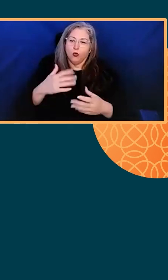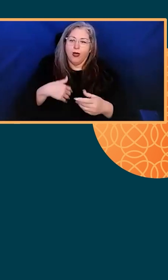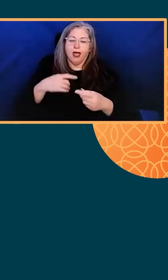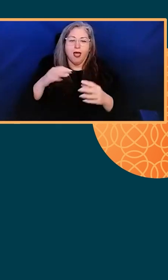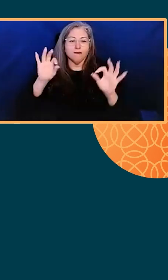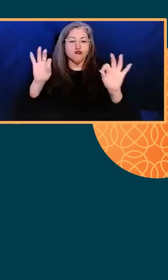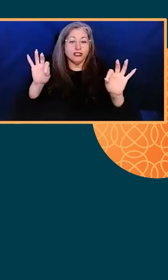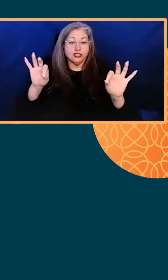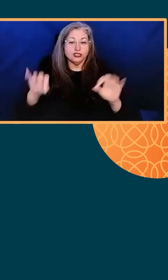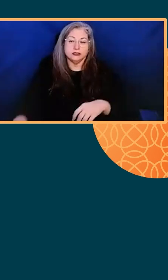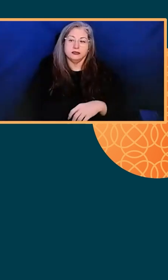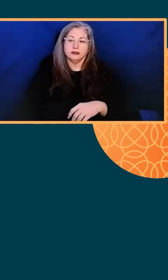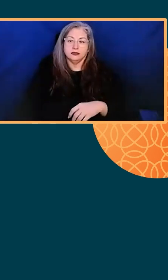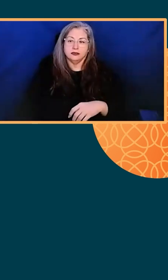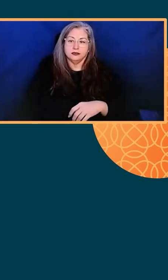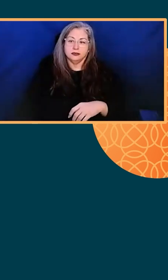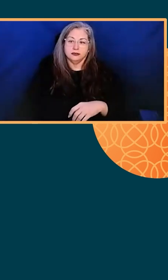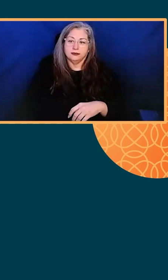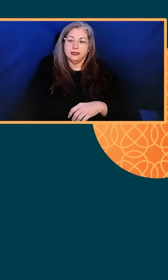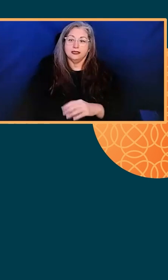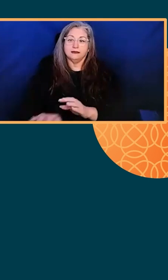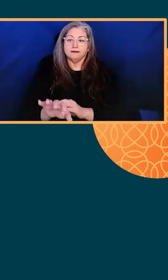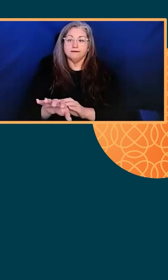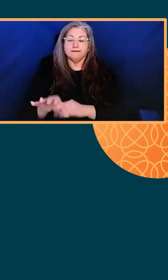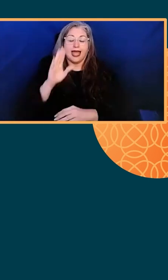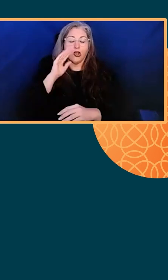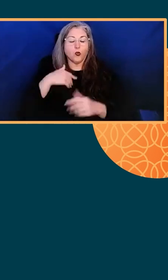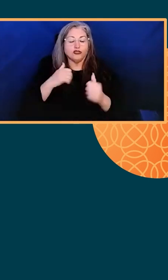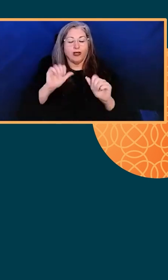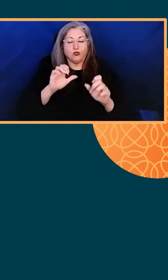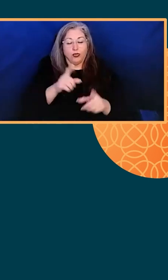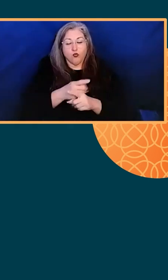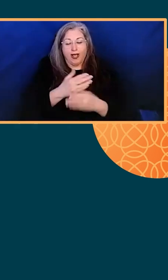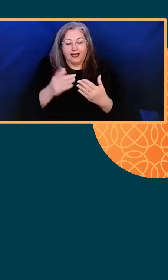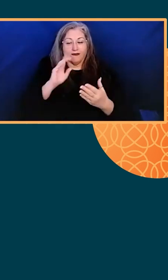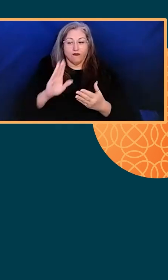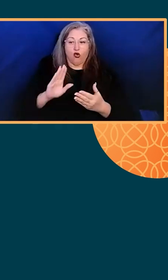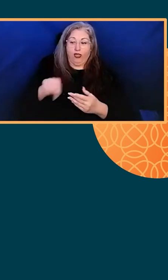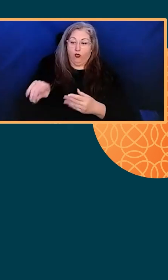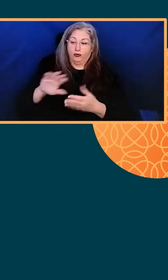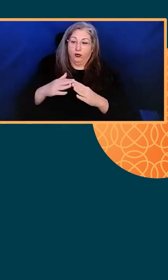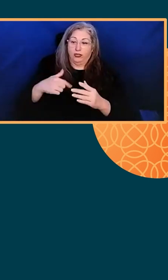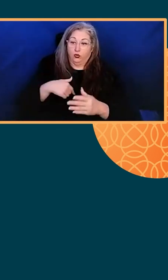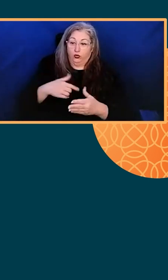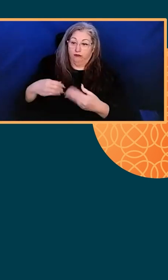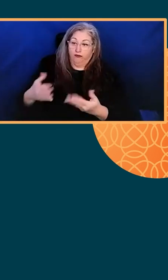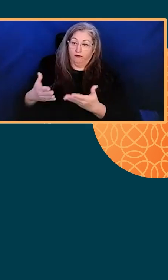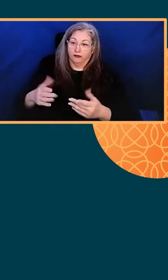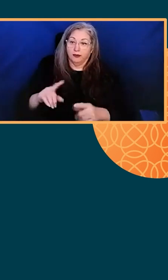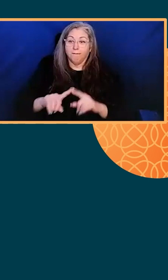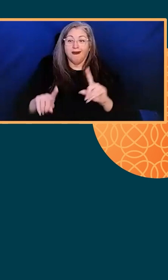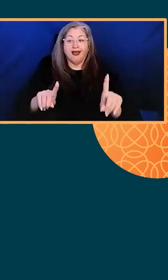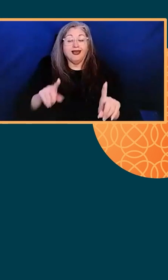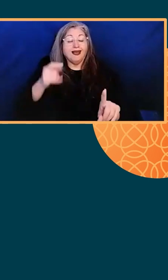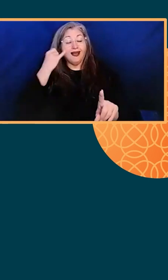system of me, knowing that we're trying to do the right thing for the communities we serve. Yet, if you